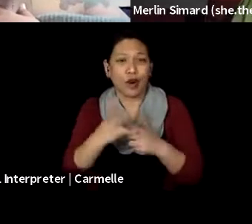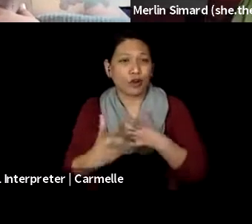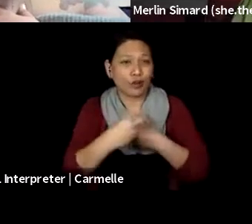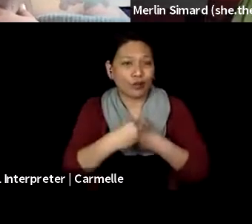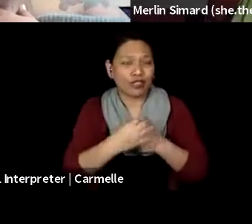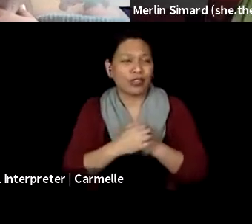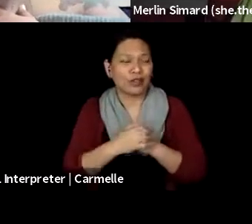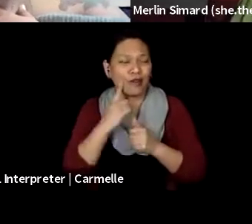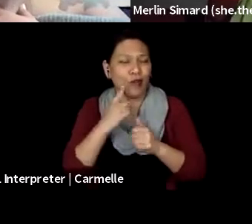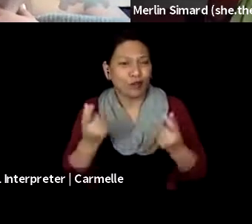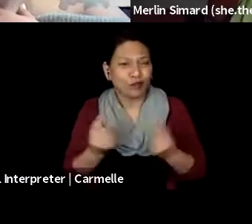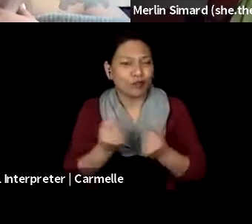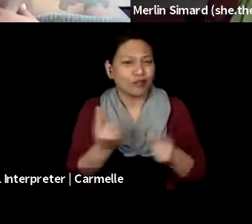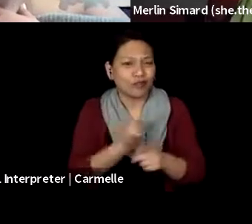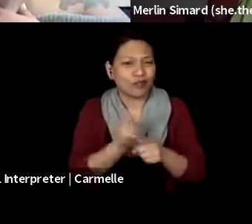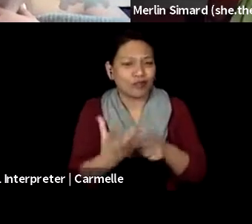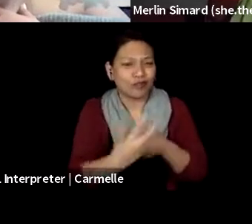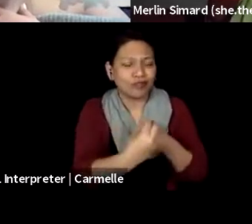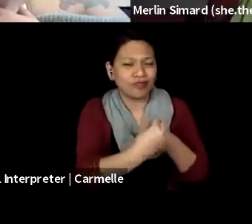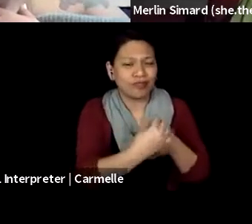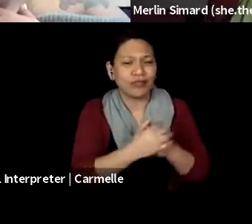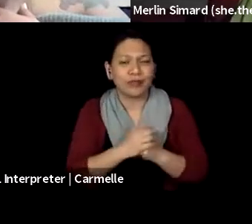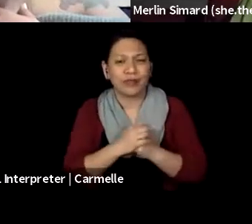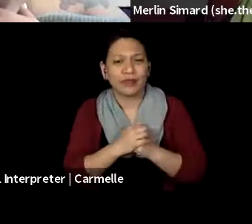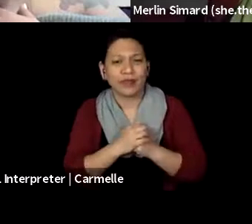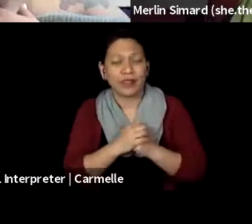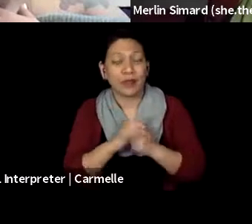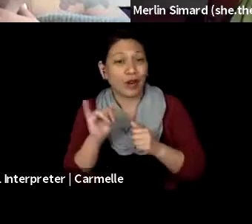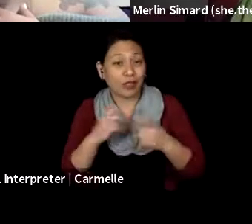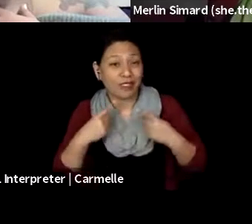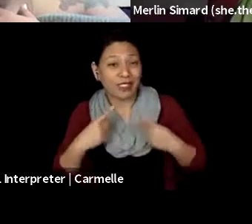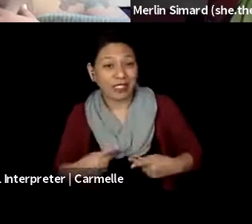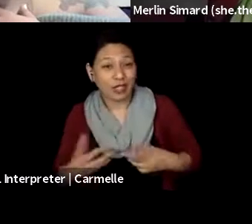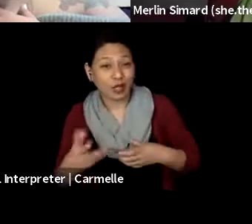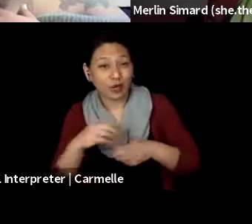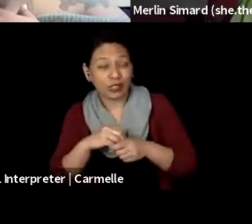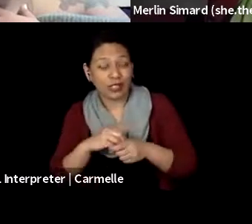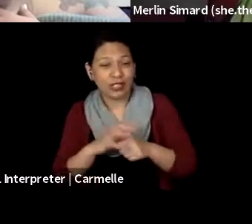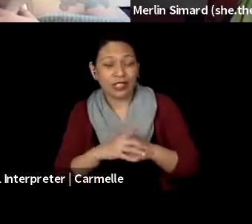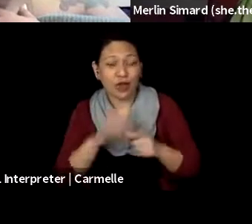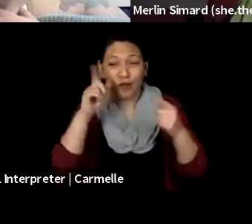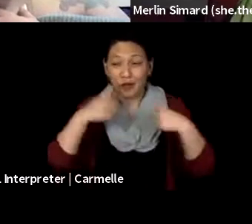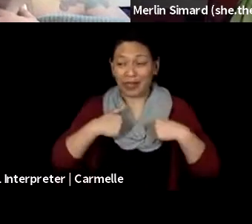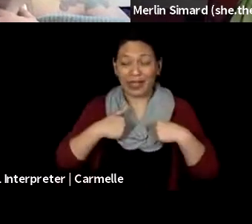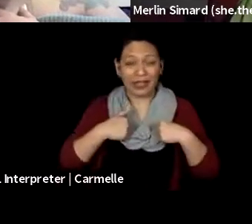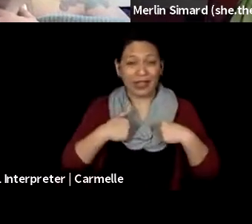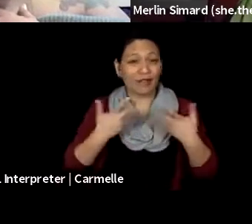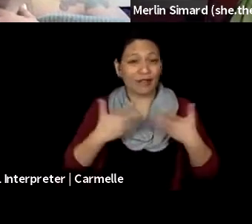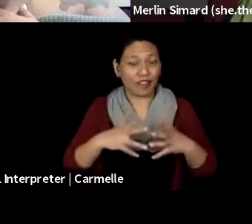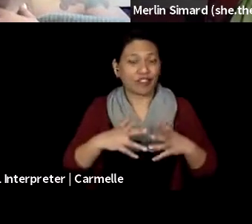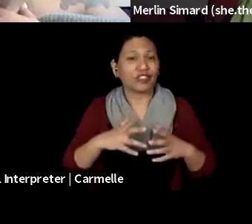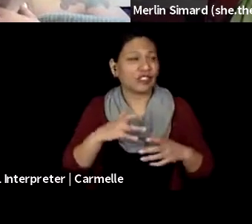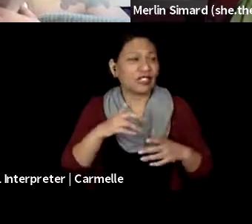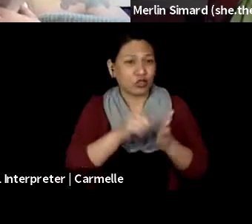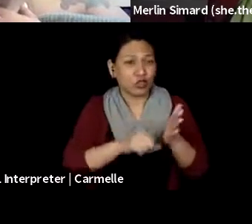practices, insofar as even physically inclusionary practices. So I've gone through many surgeries where I was in a wheelchair for,